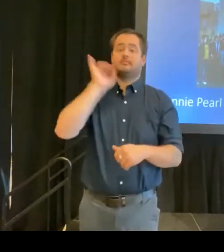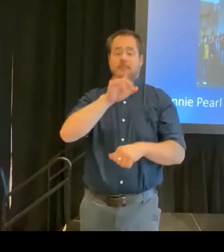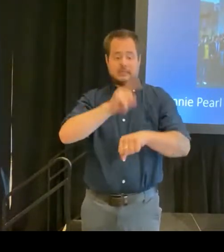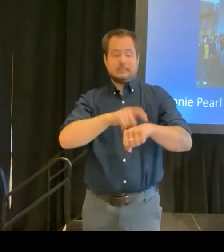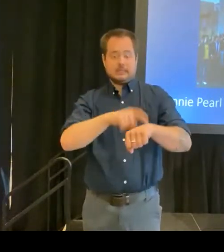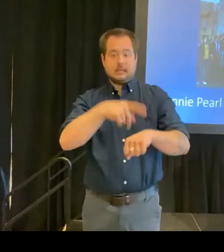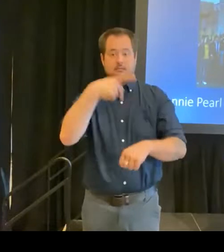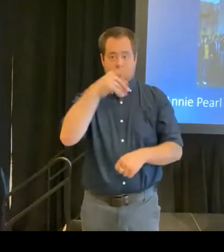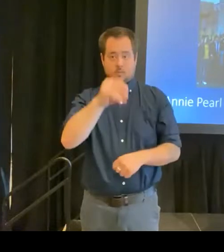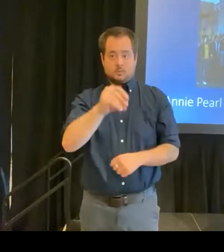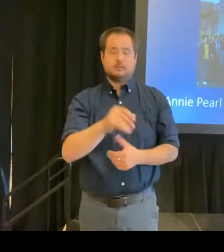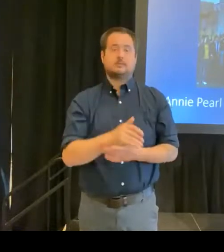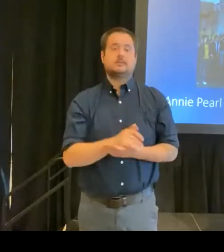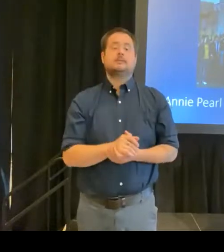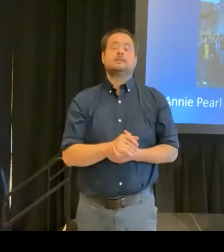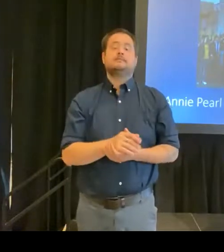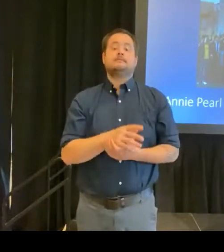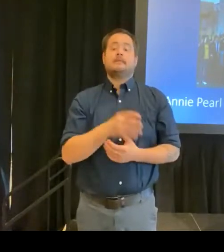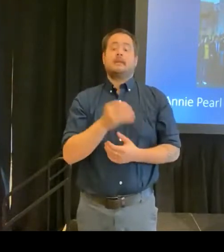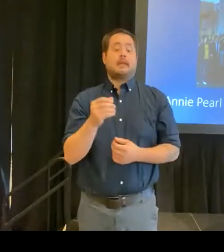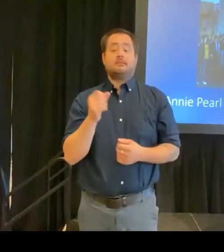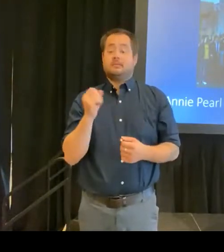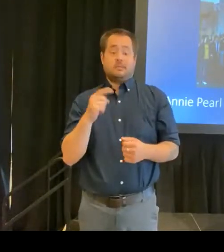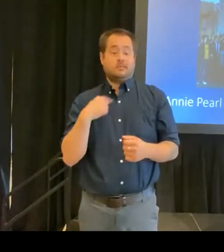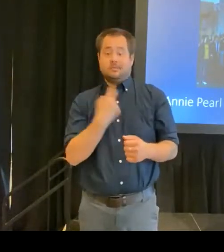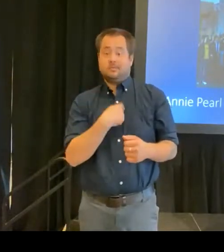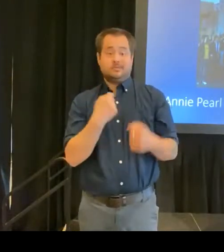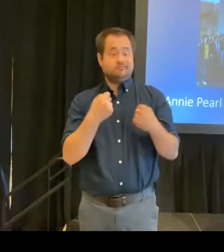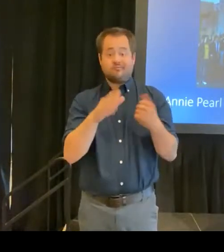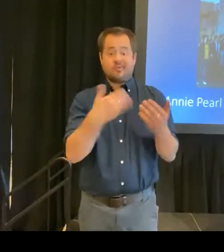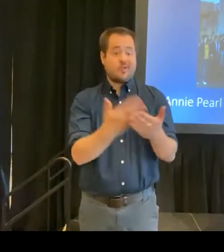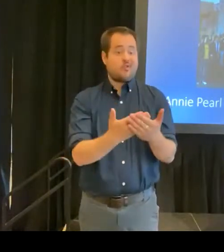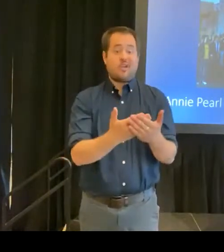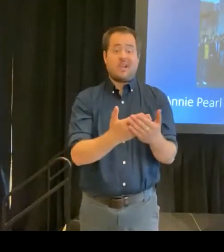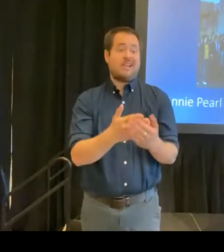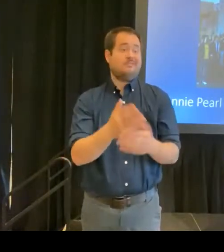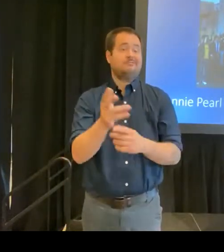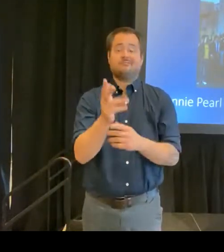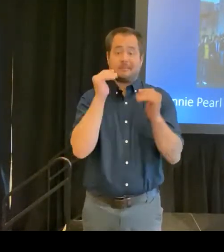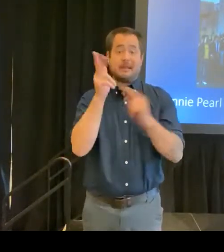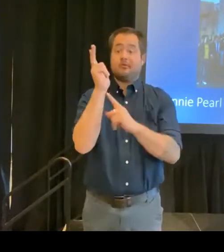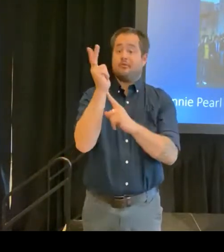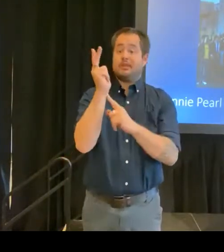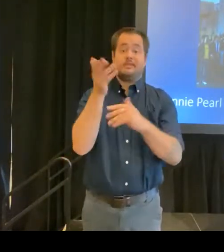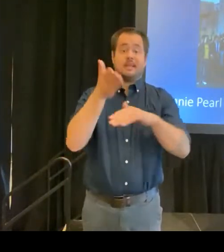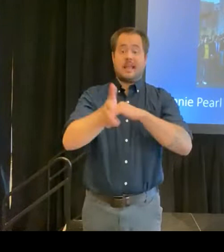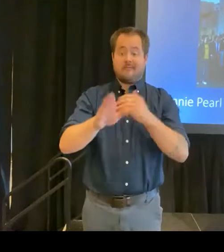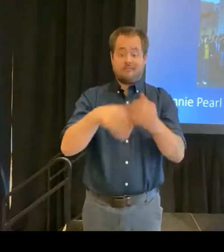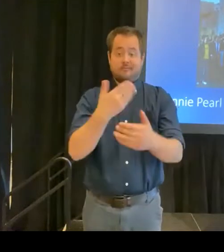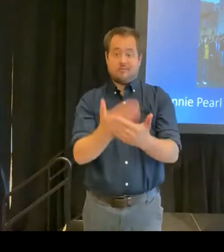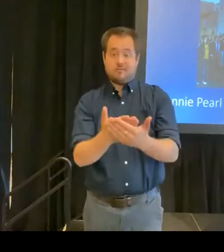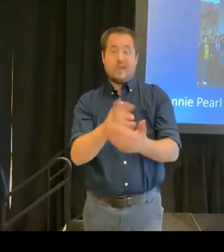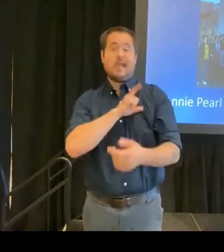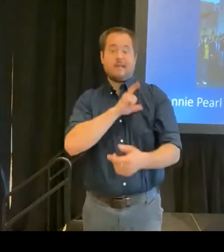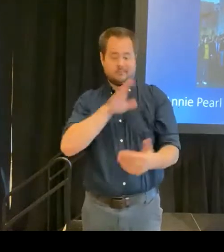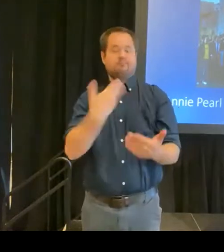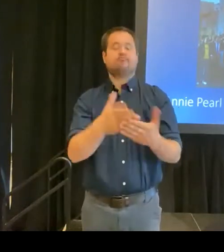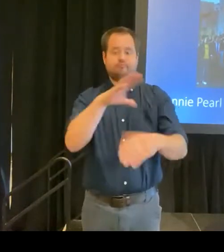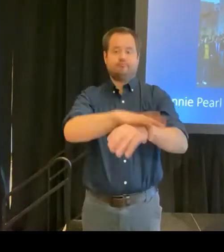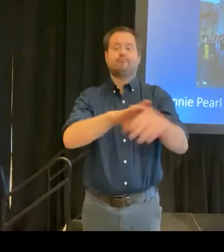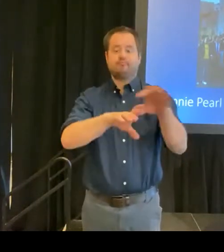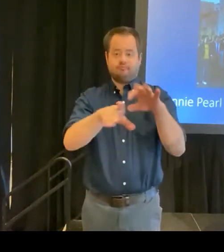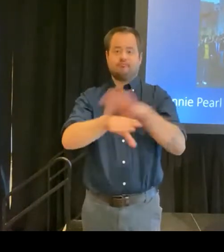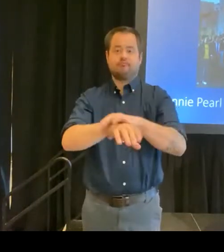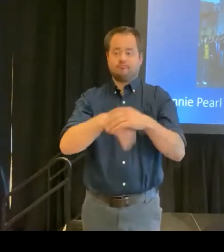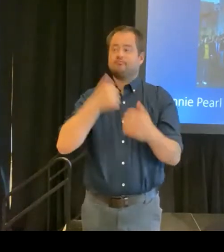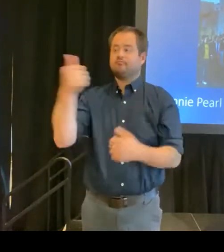building. And we got arrested about 3 minutes after we were there, the police was there. And I don't know I'm